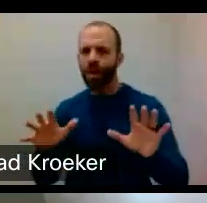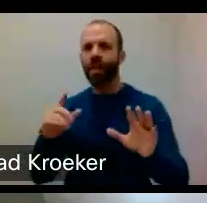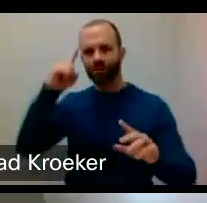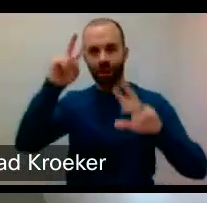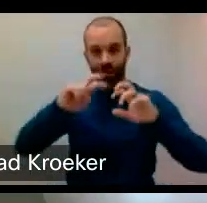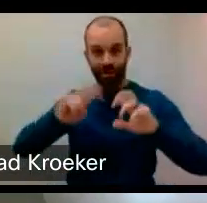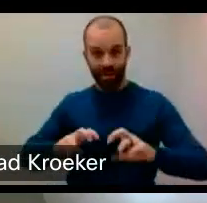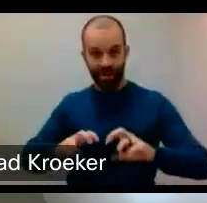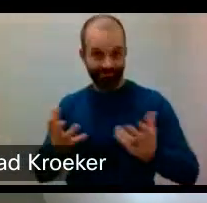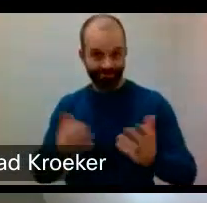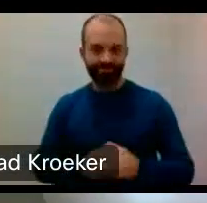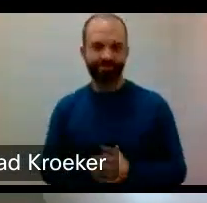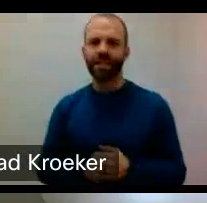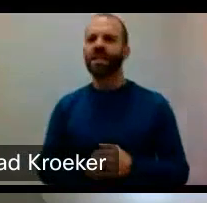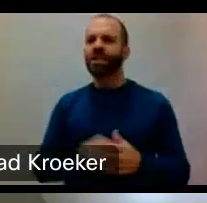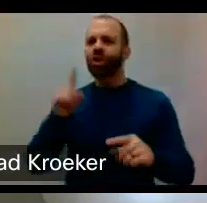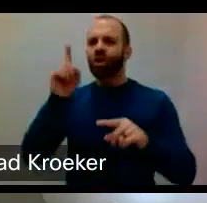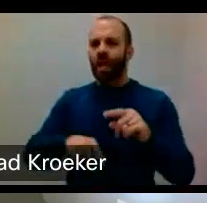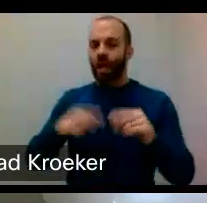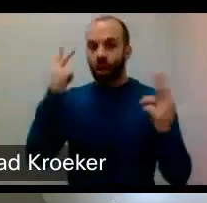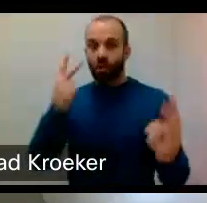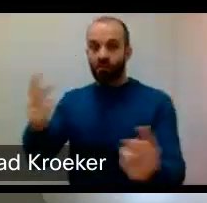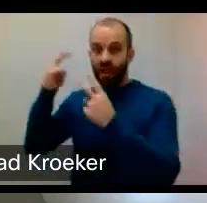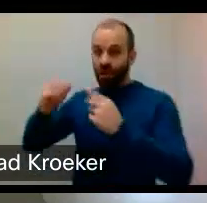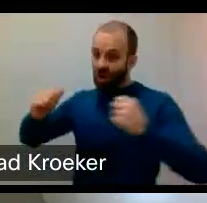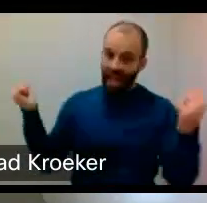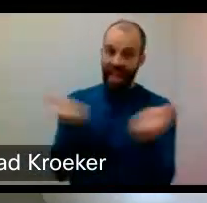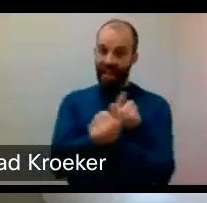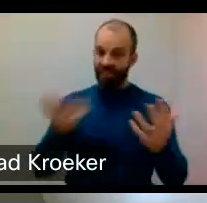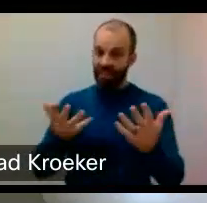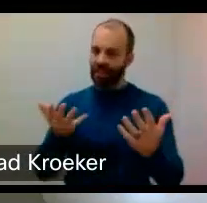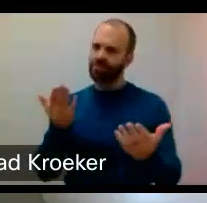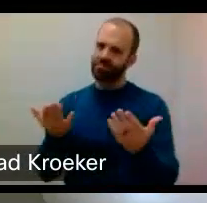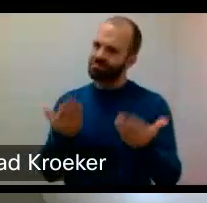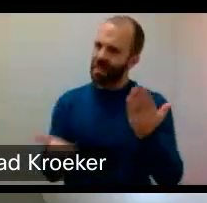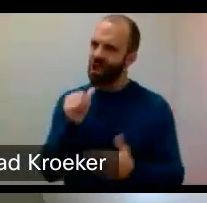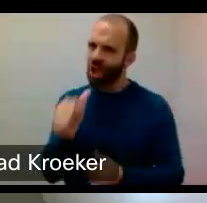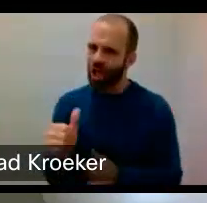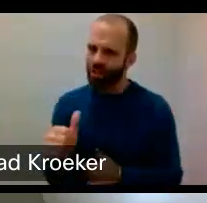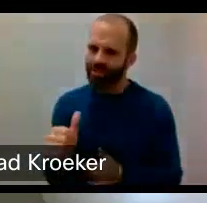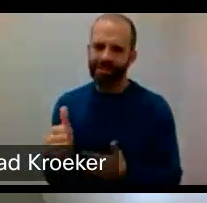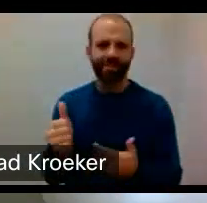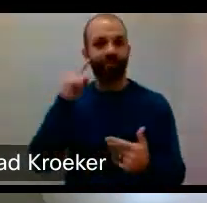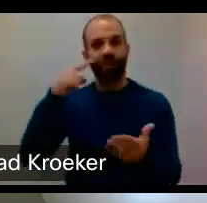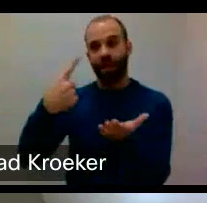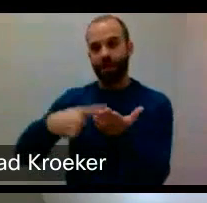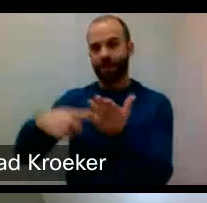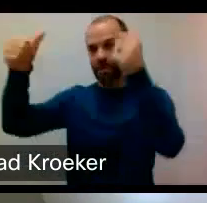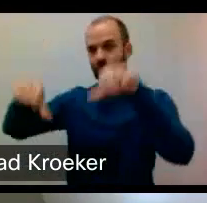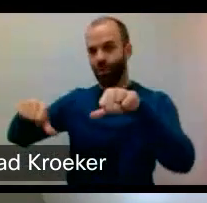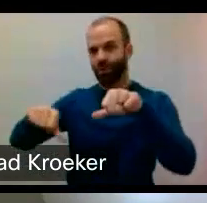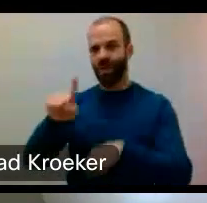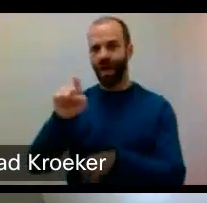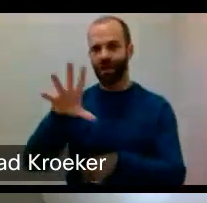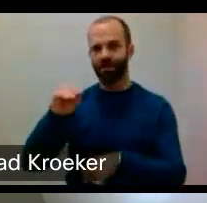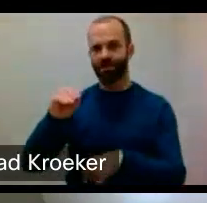thinking. You can't you can't reflect on everything, possibly, especially if you're writing a discussion post and the limit is